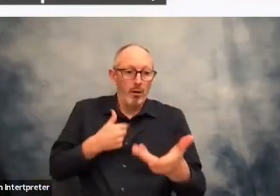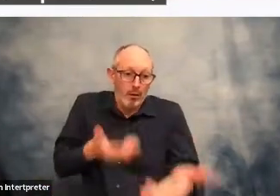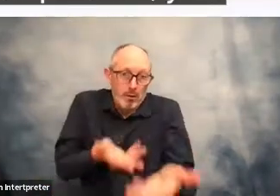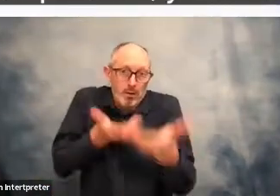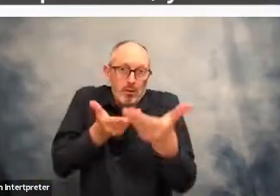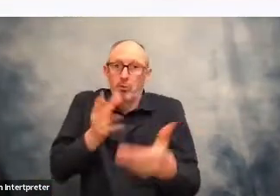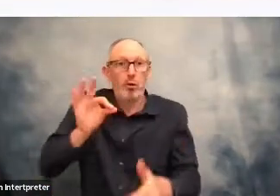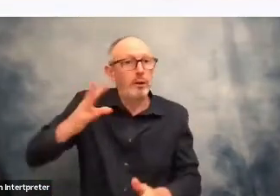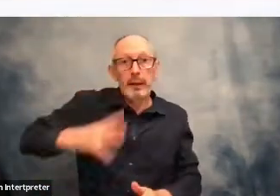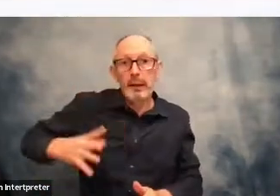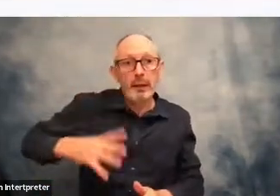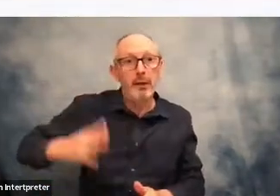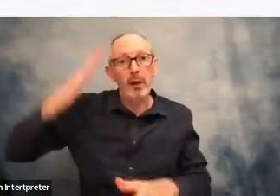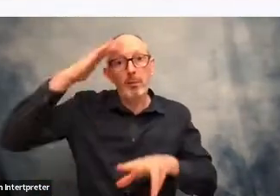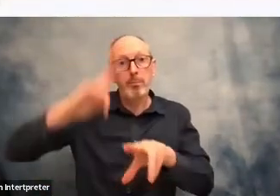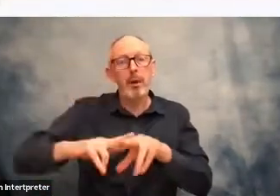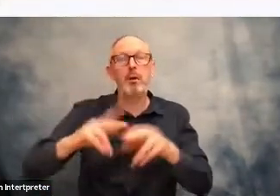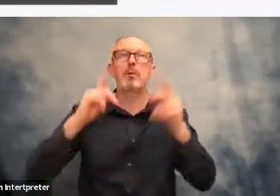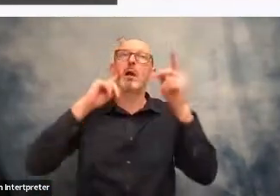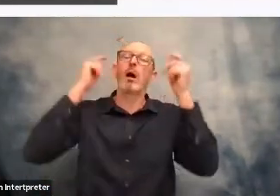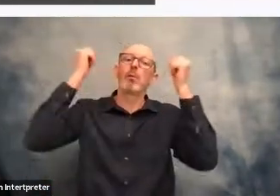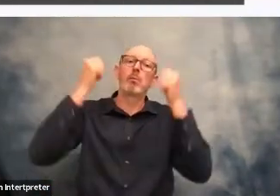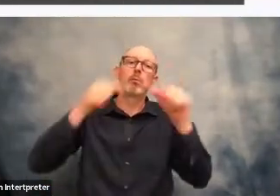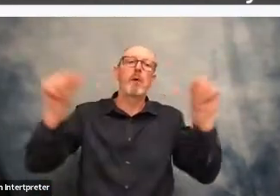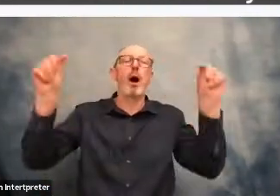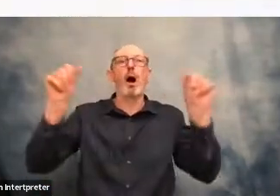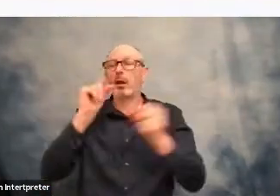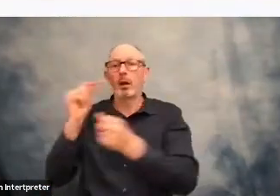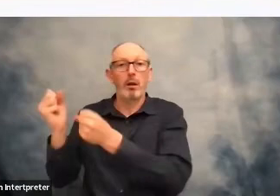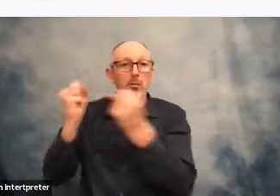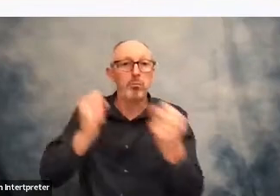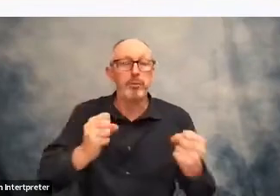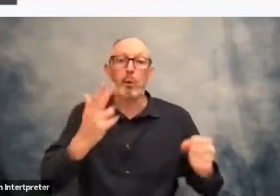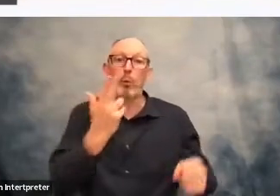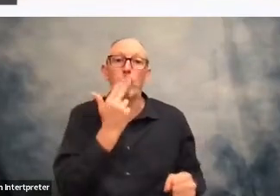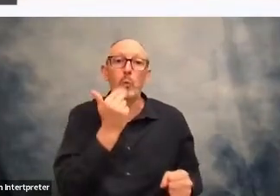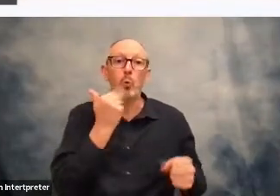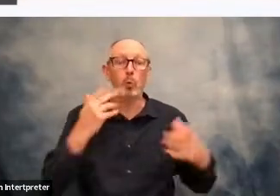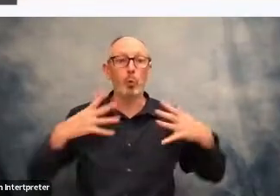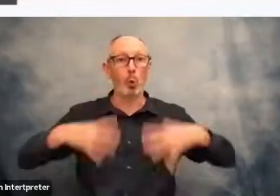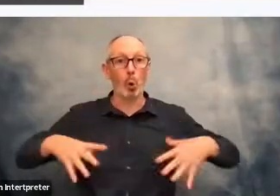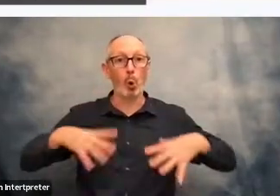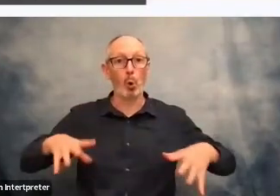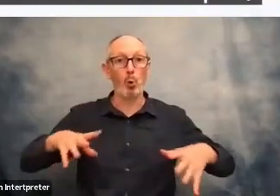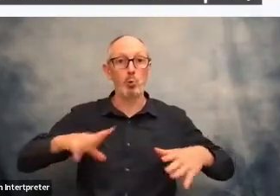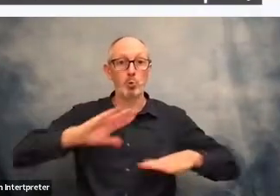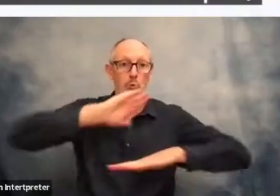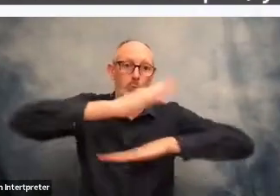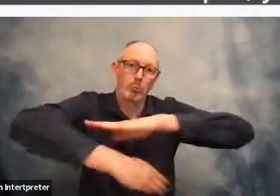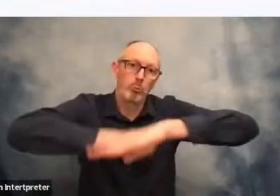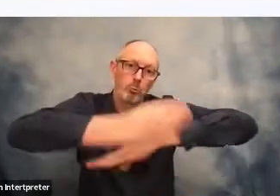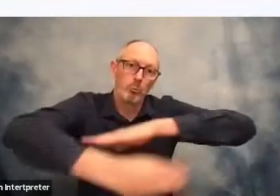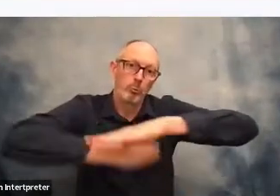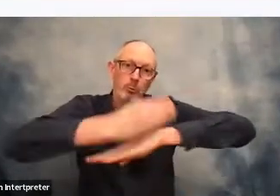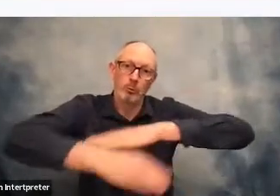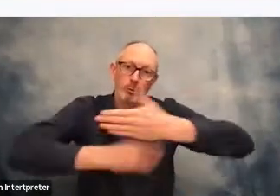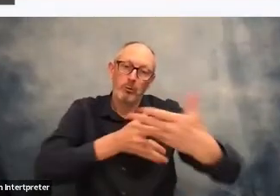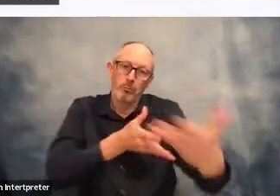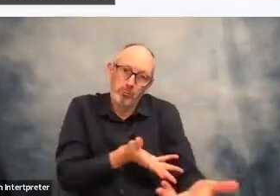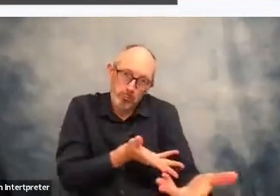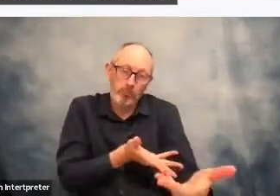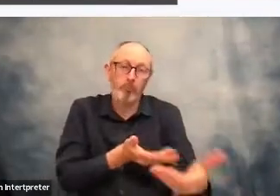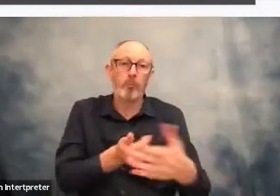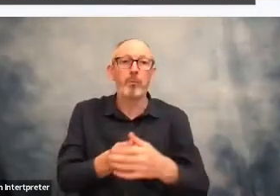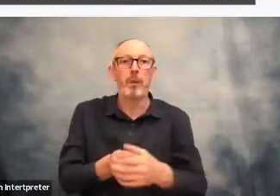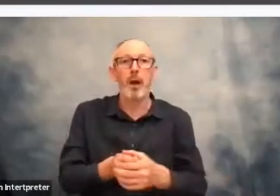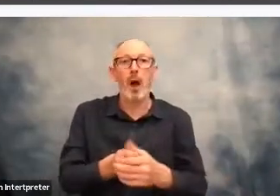parents, you can finally bring cute clothes to dress your naked NICU baby. And this simple yet important act will be